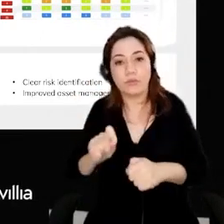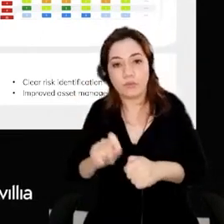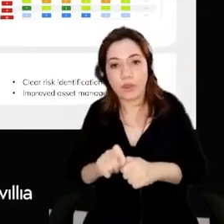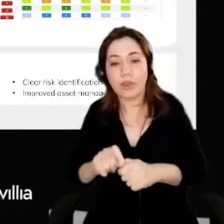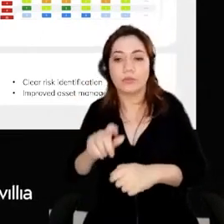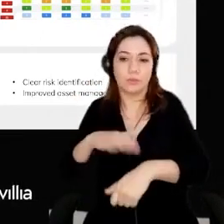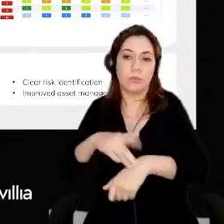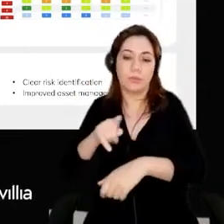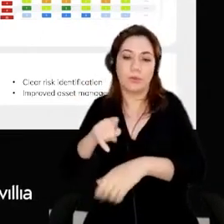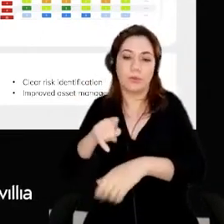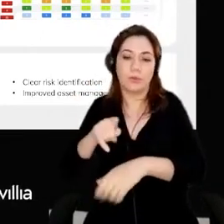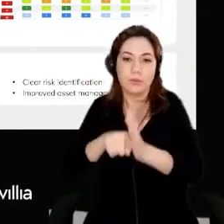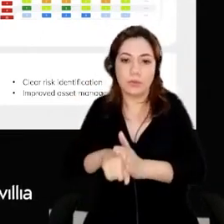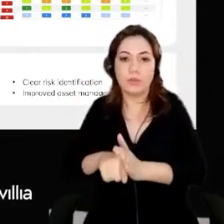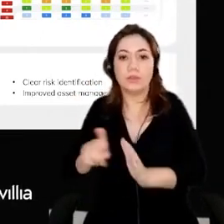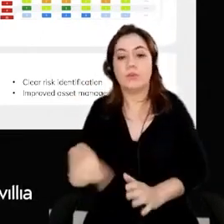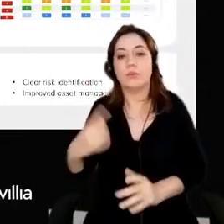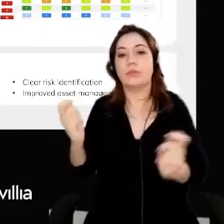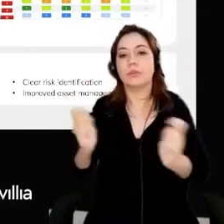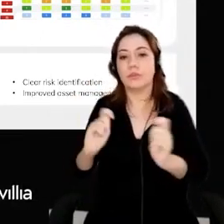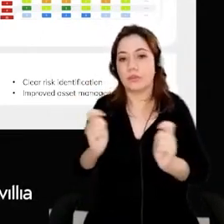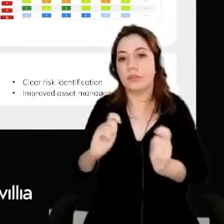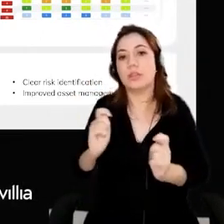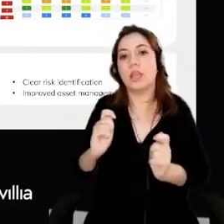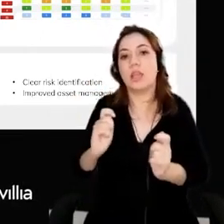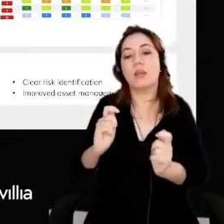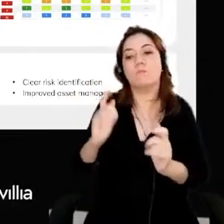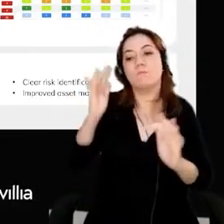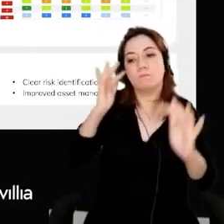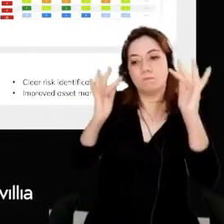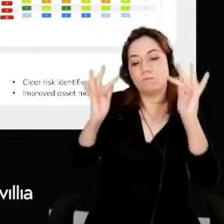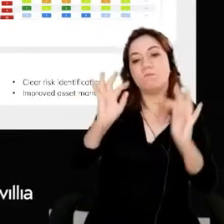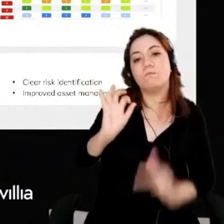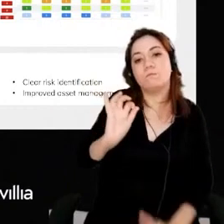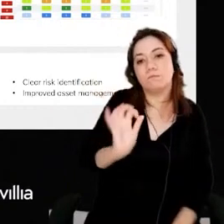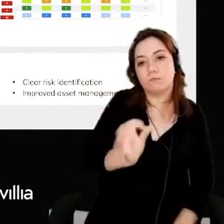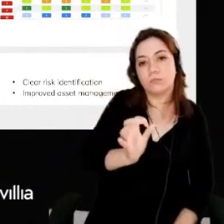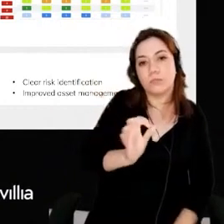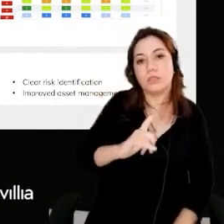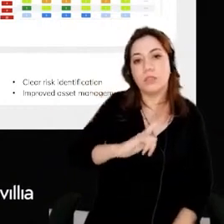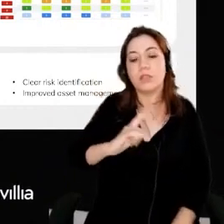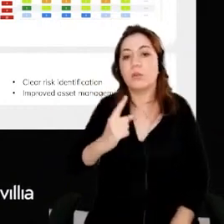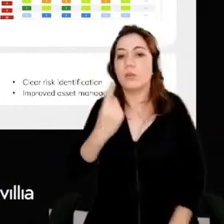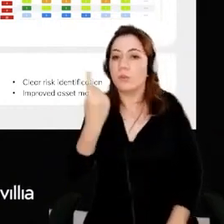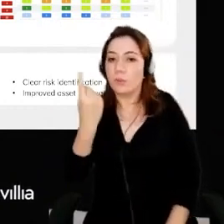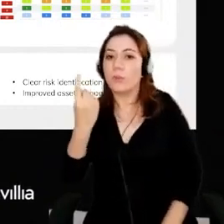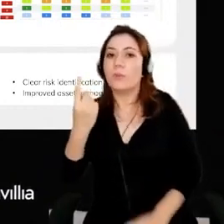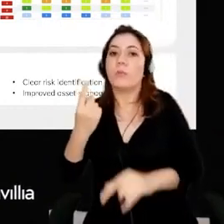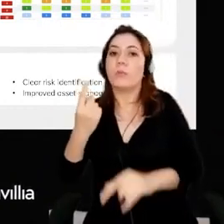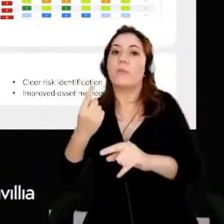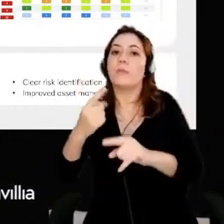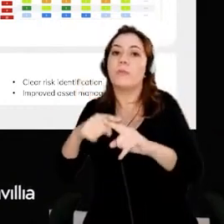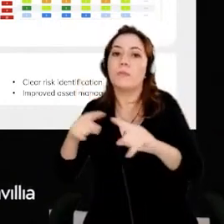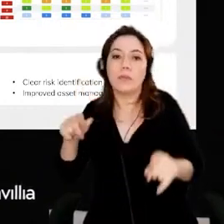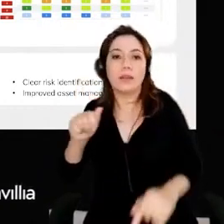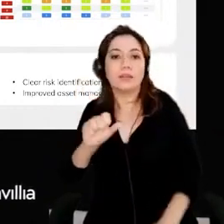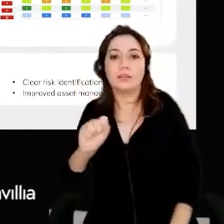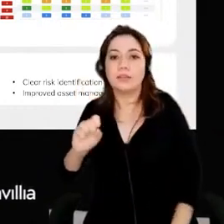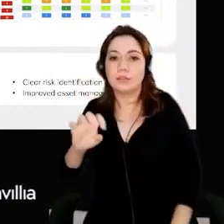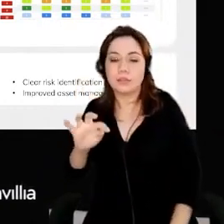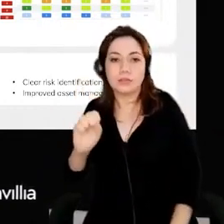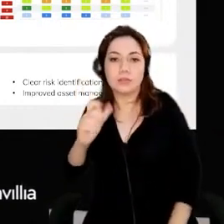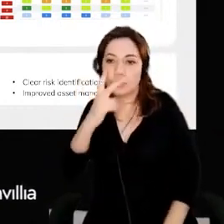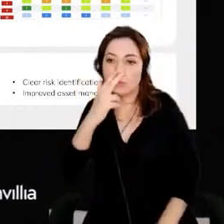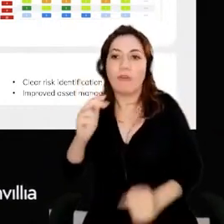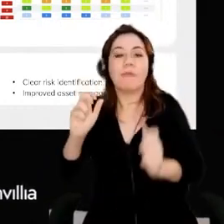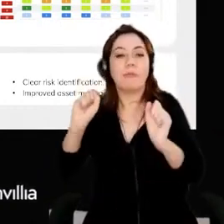to predict, to say, okay, out of all of my assets, which of them are likely to fail, right? So that's one thing. The second thing